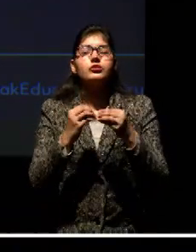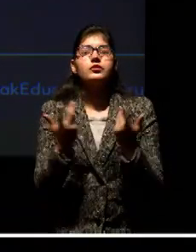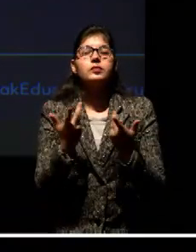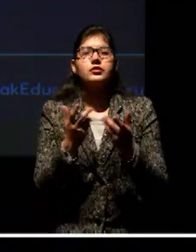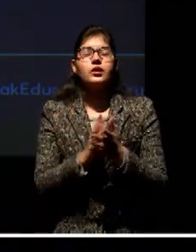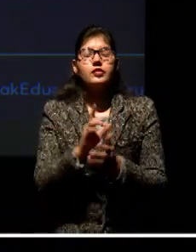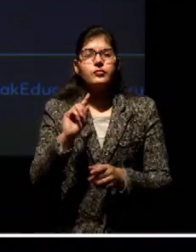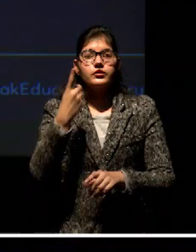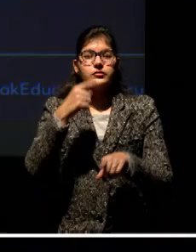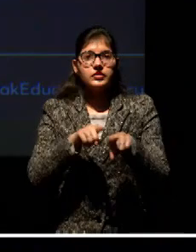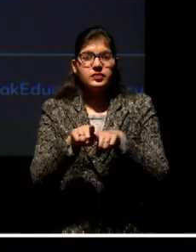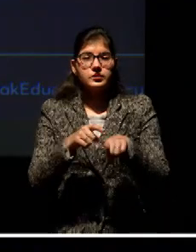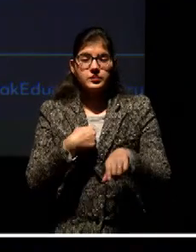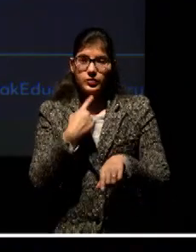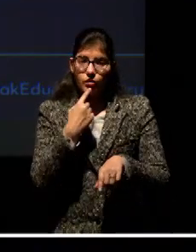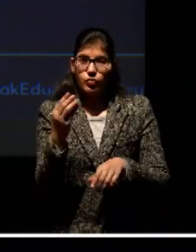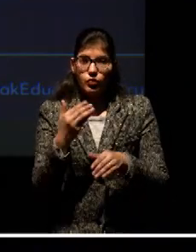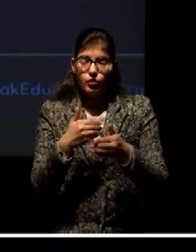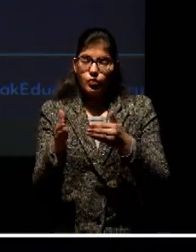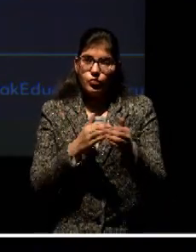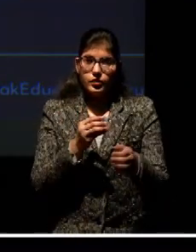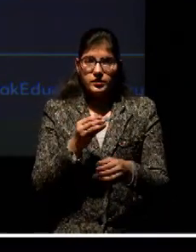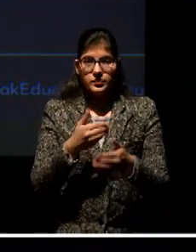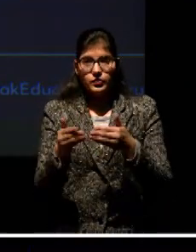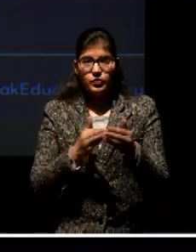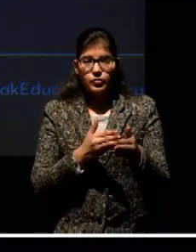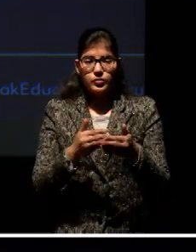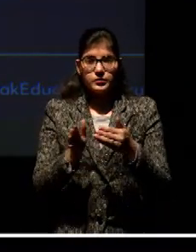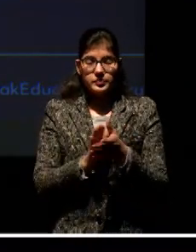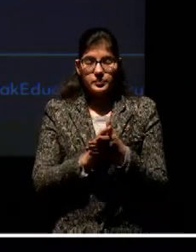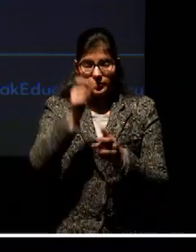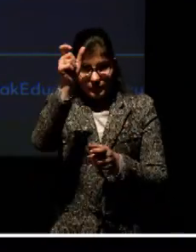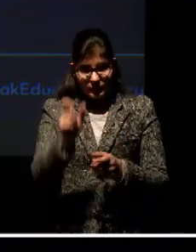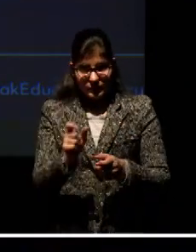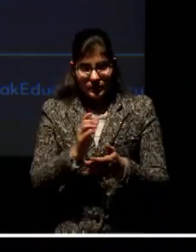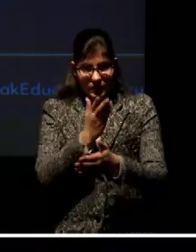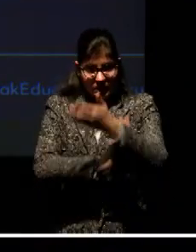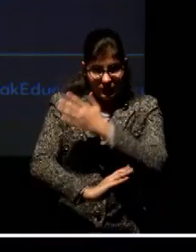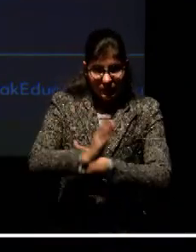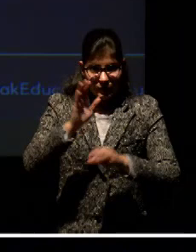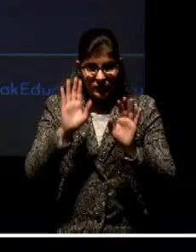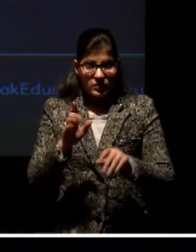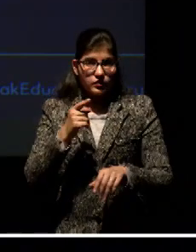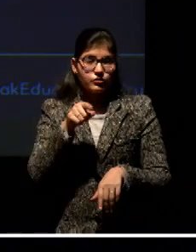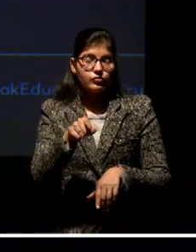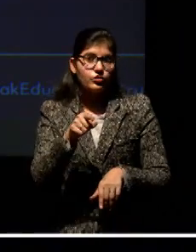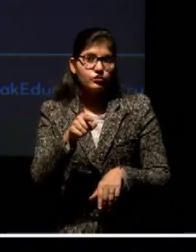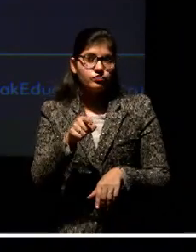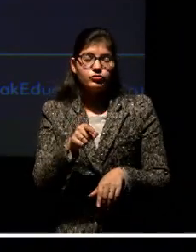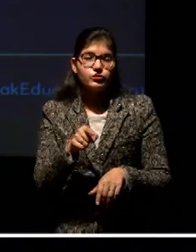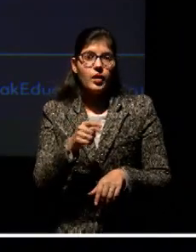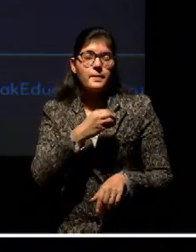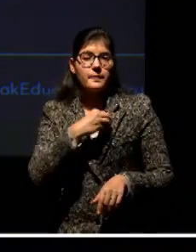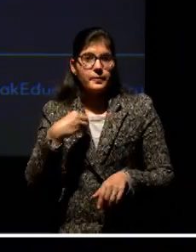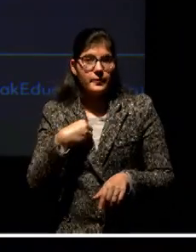simple example, if somebody is in the autistic range of disorder, he or she could be excellent for